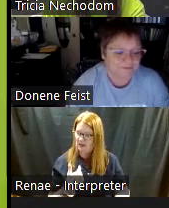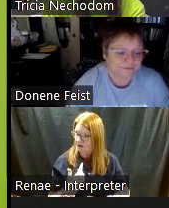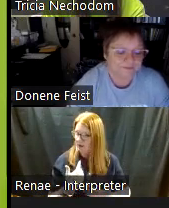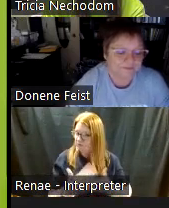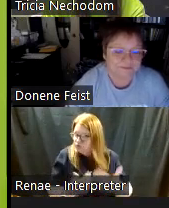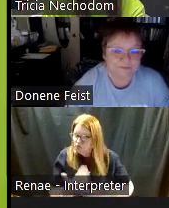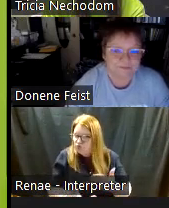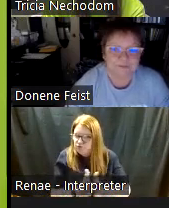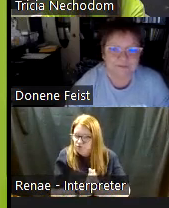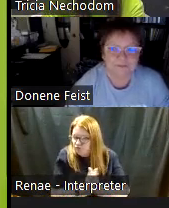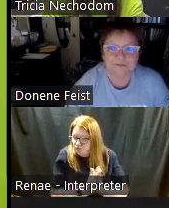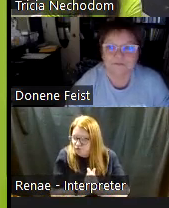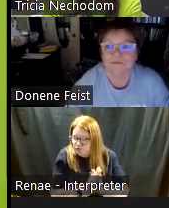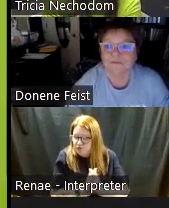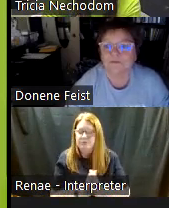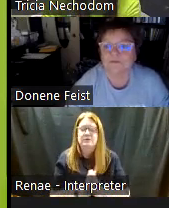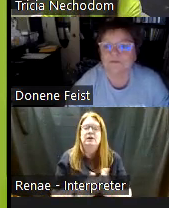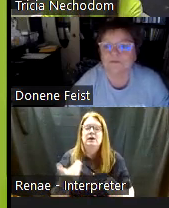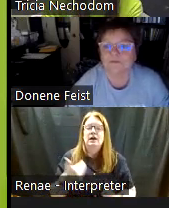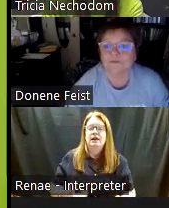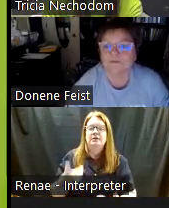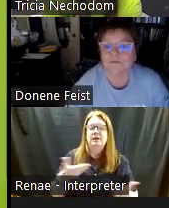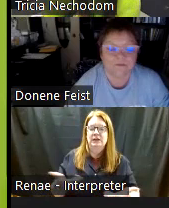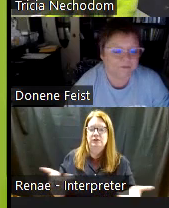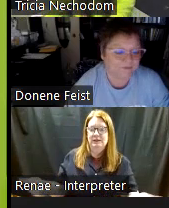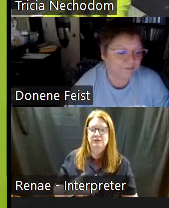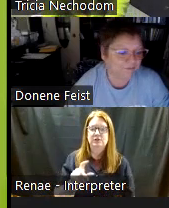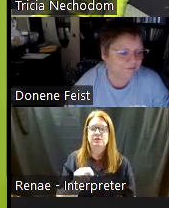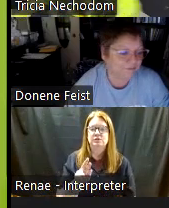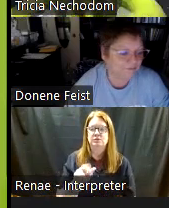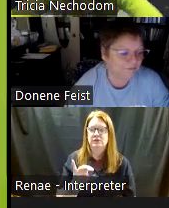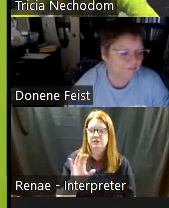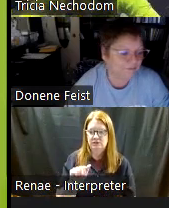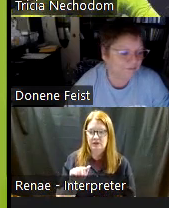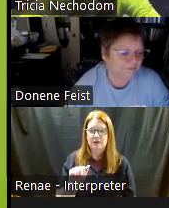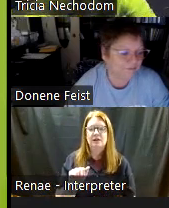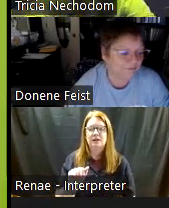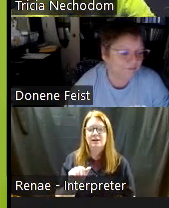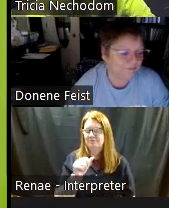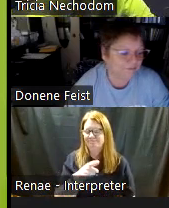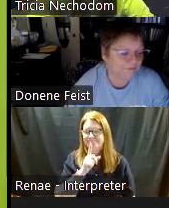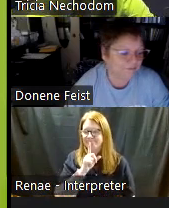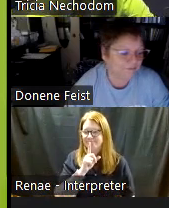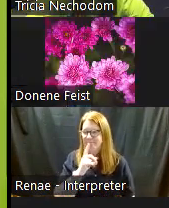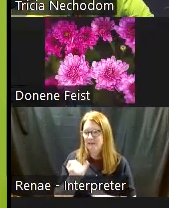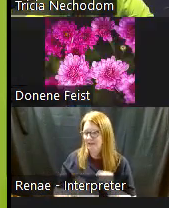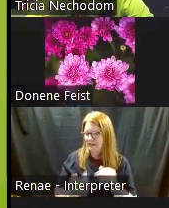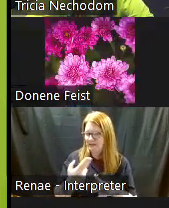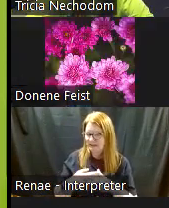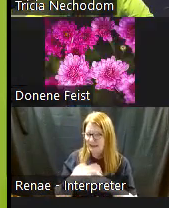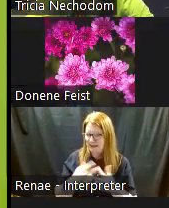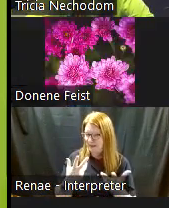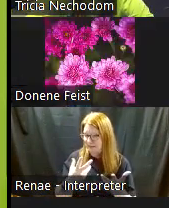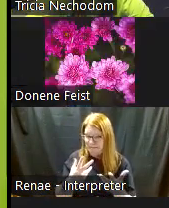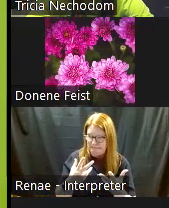But I am here to introduce Trisha, and I'm sorry, I'm not going to say your last name because I probably will not say it